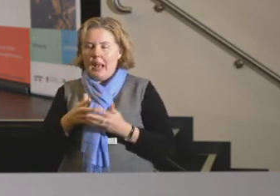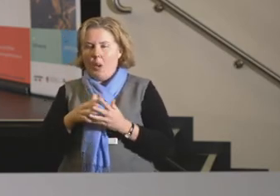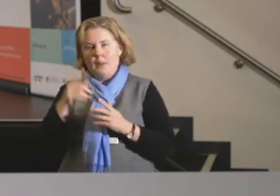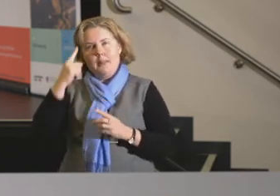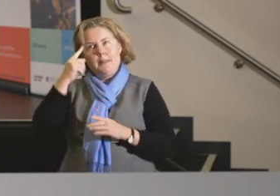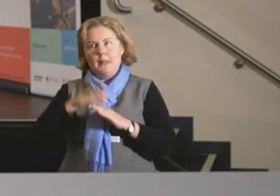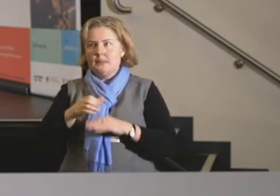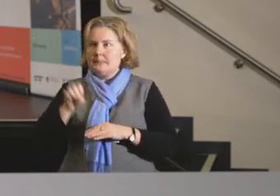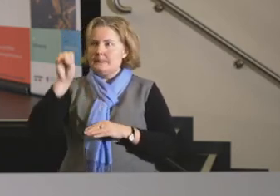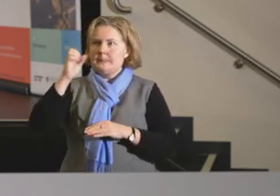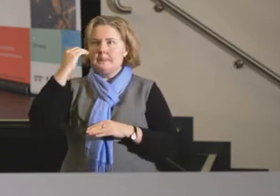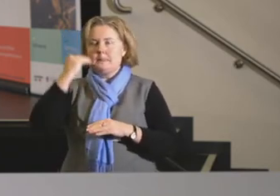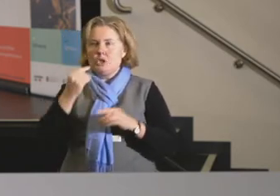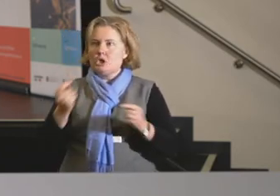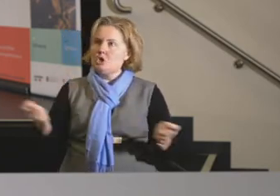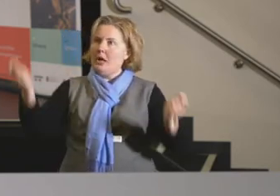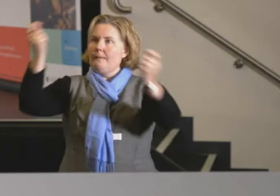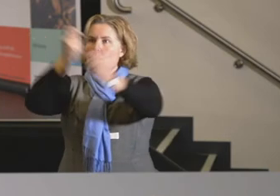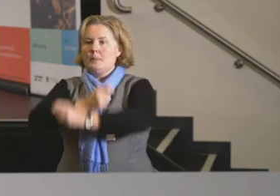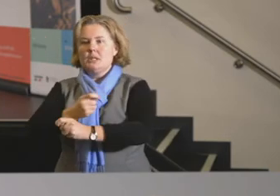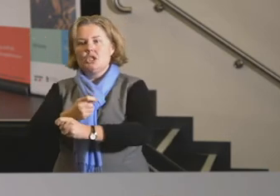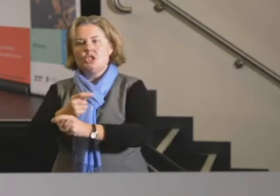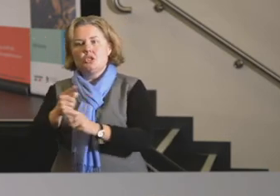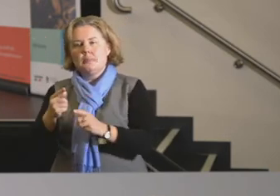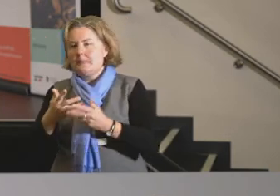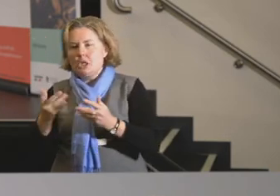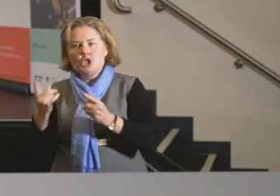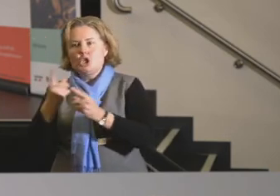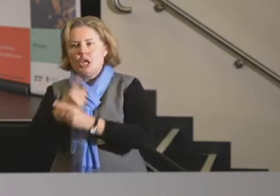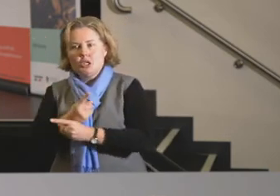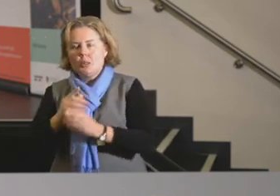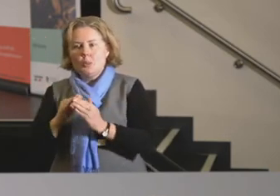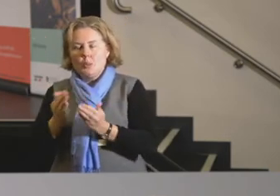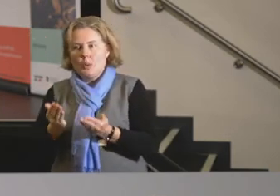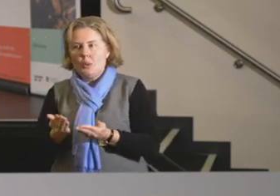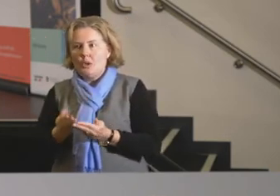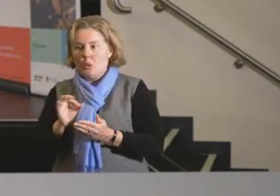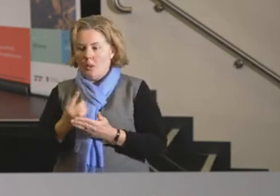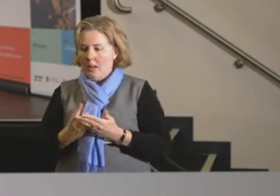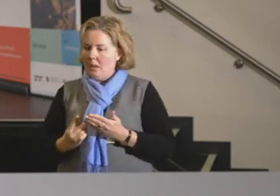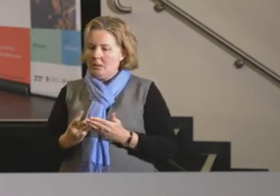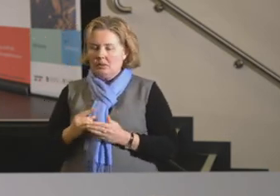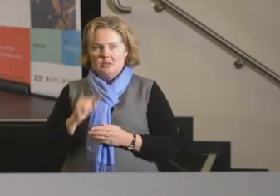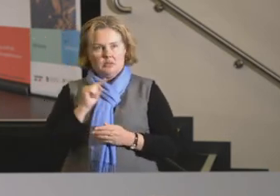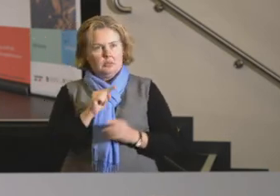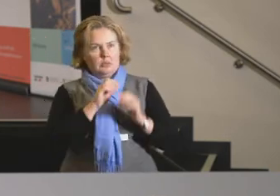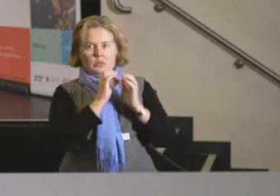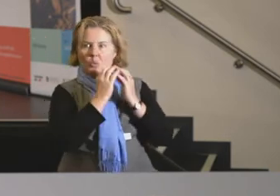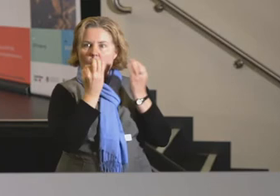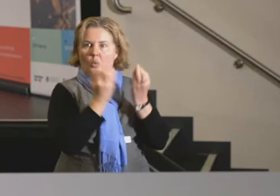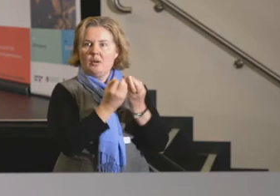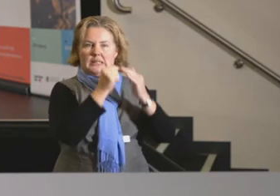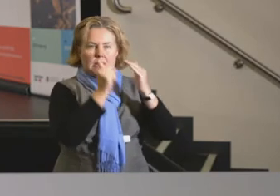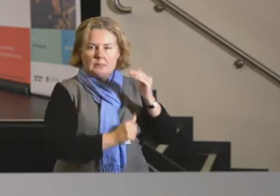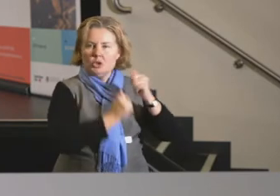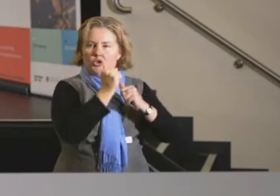change, not just within our lives, but in the immediate, you know, in our families, in the places, in the organizations that we